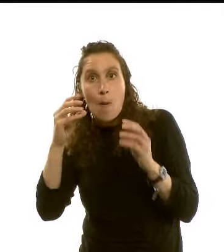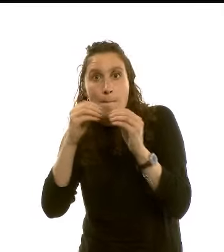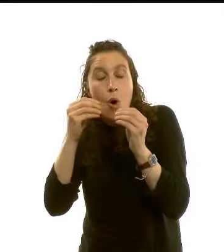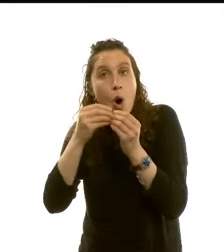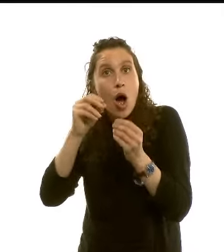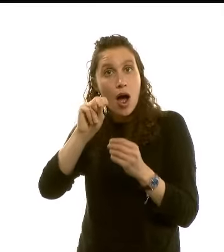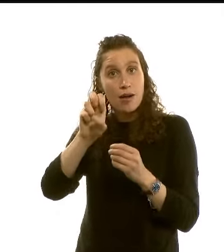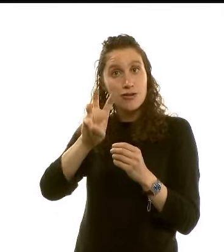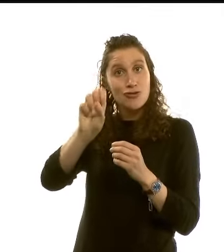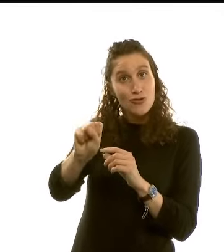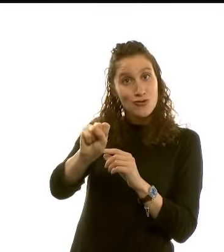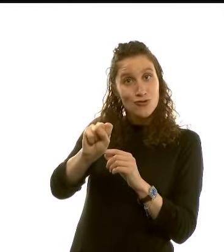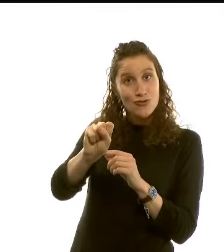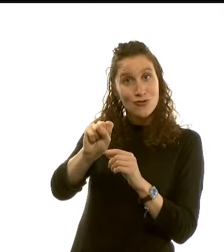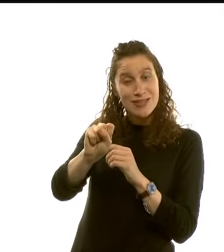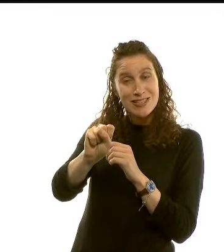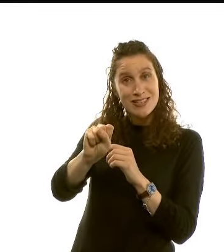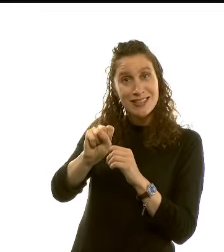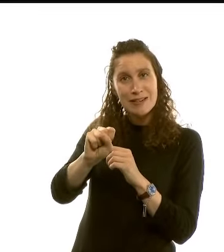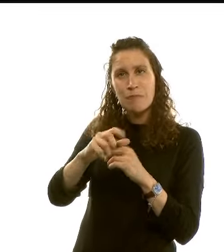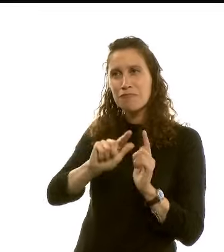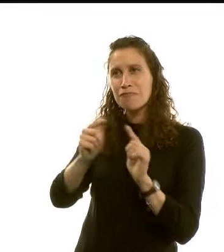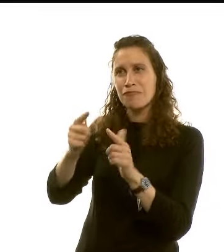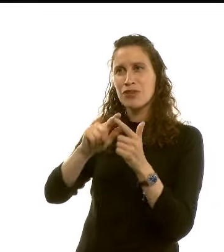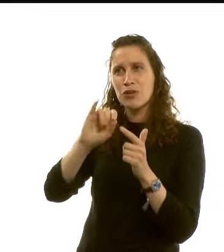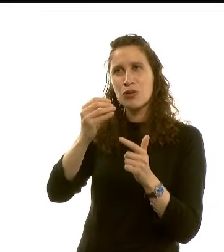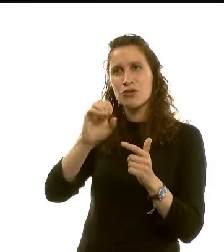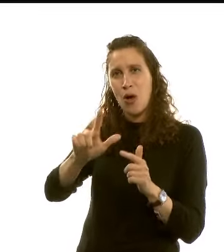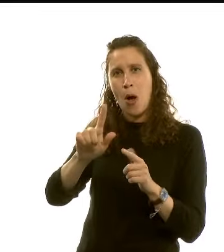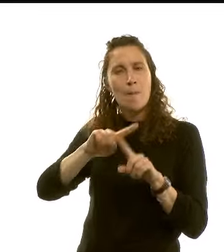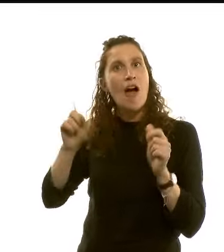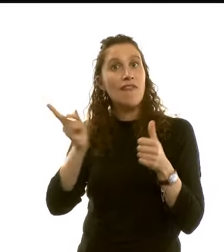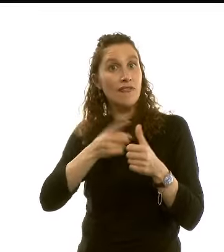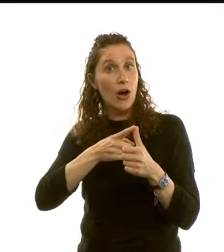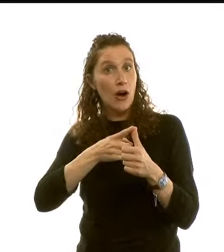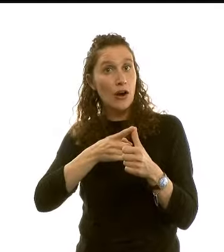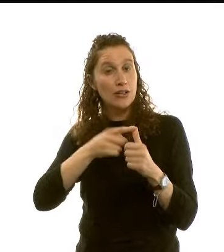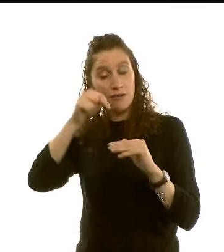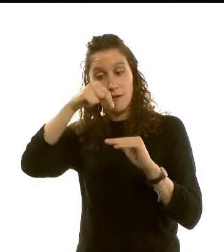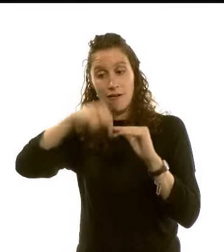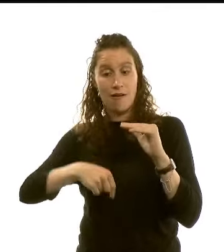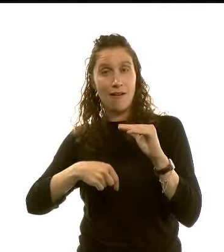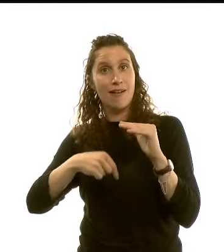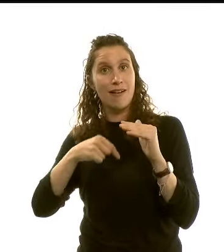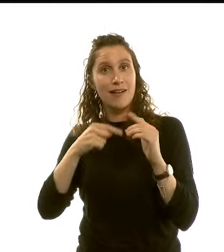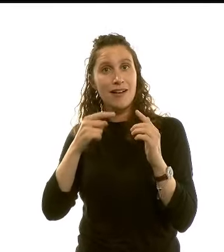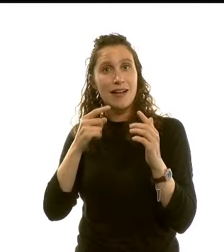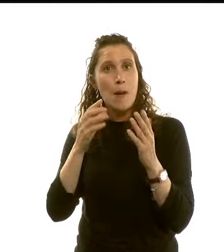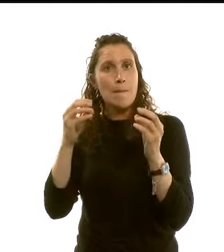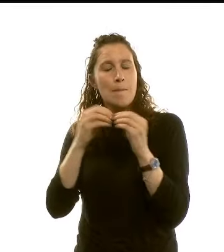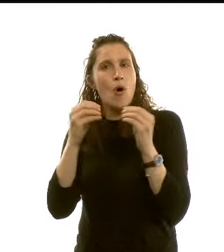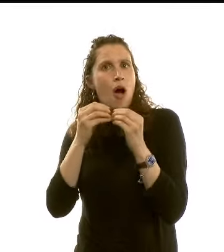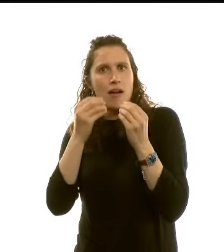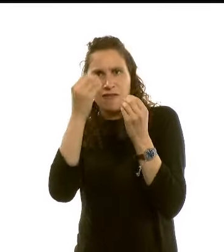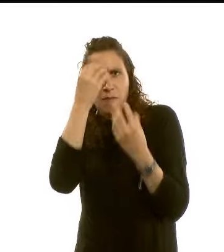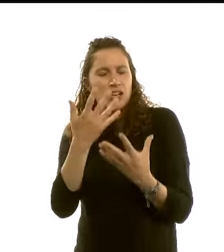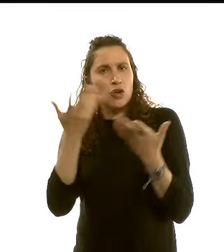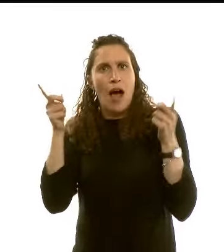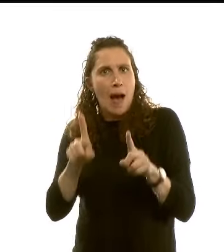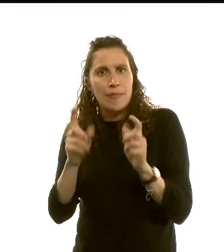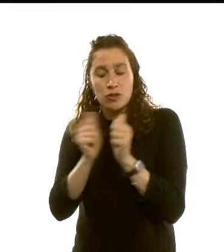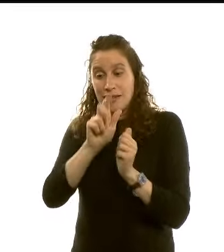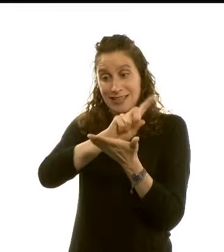Over to Joel. That is correct, but first, why don't we delve even deeper into the making of a minifigure? What happens between